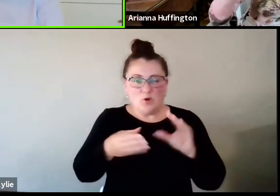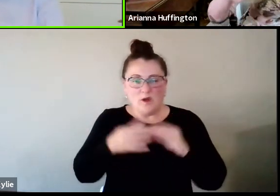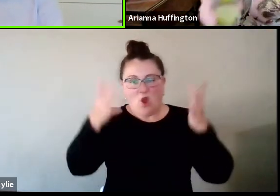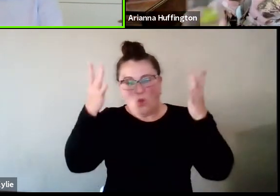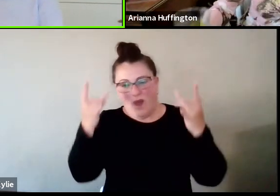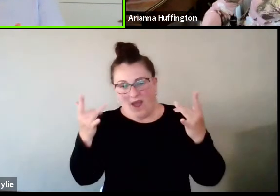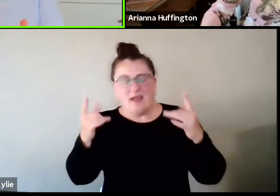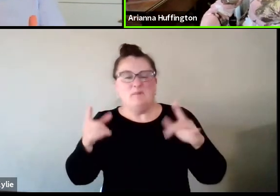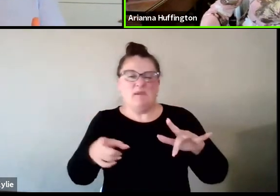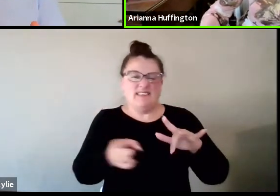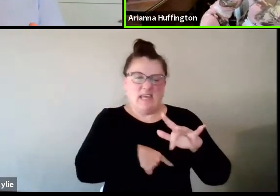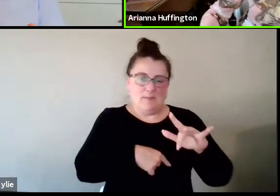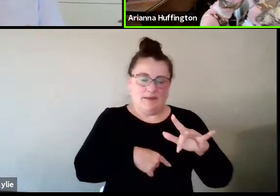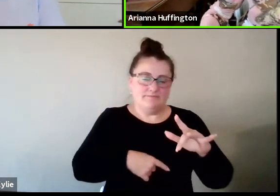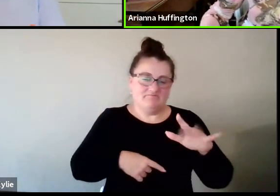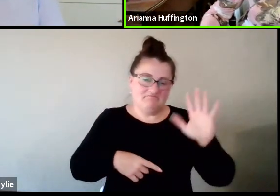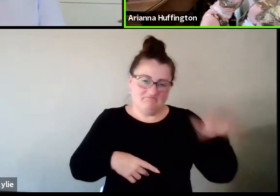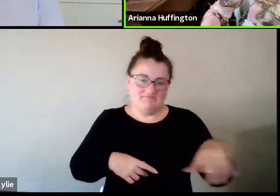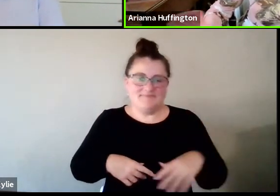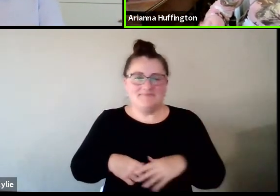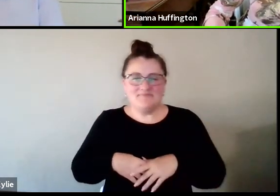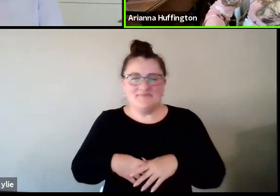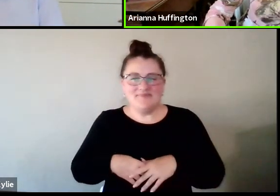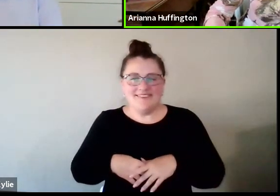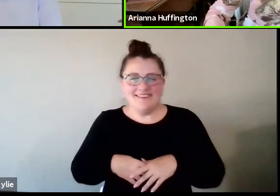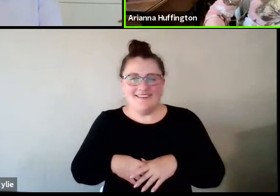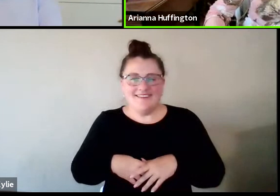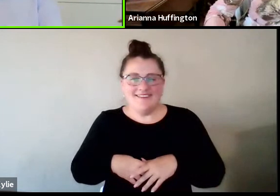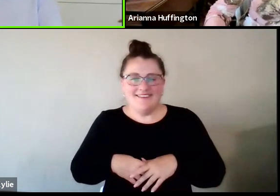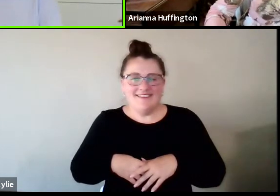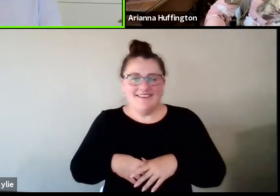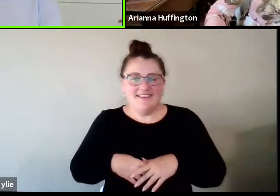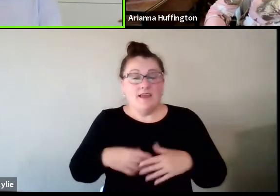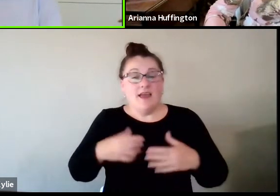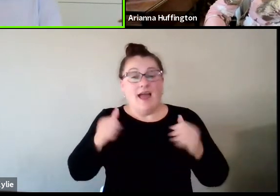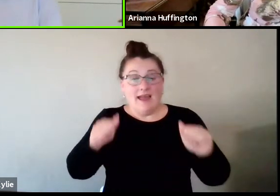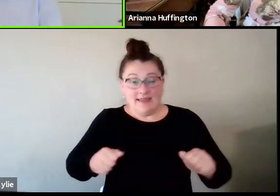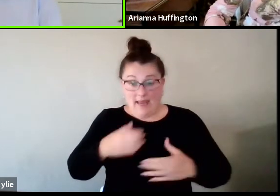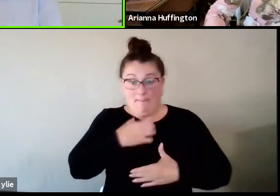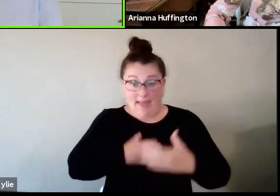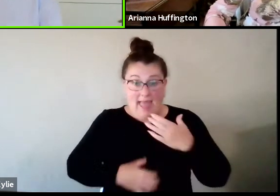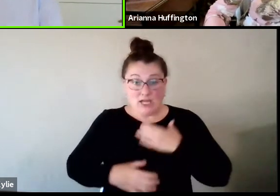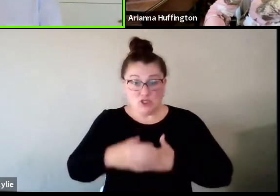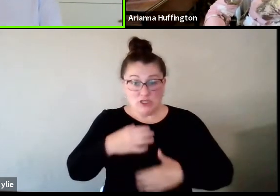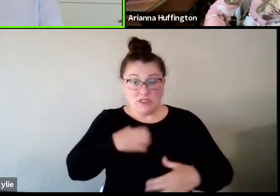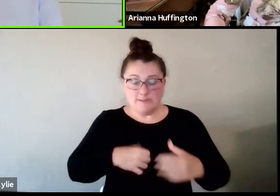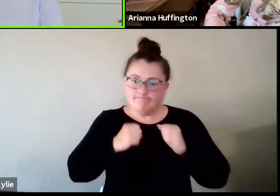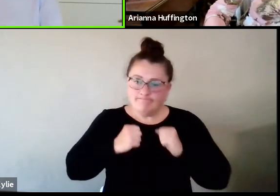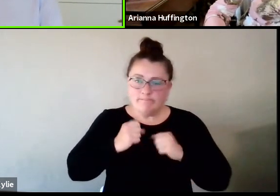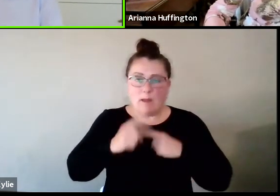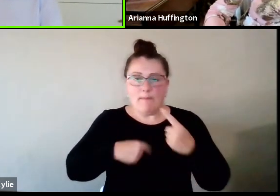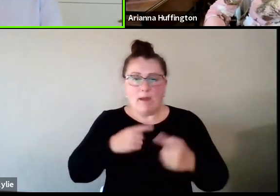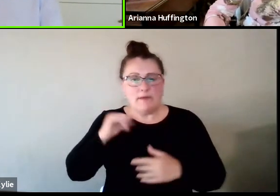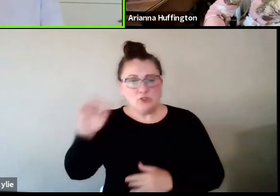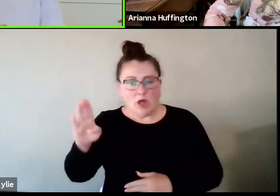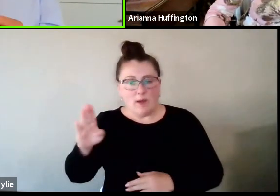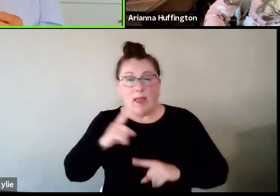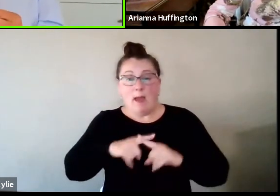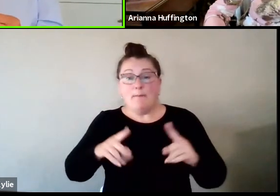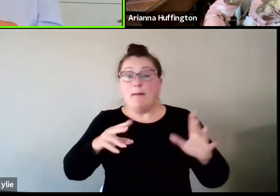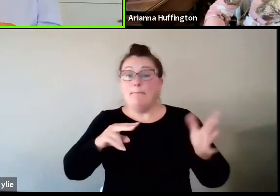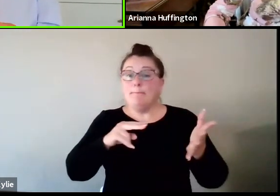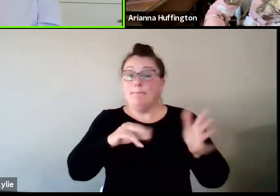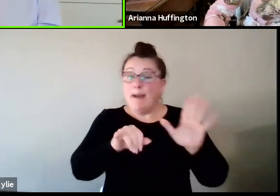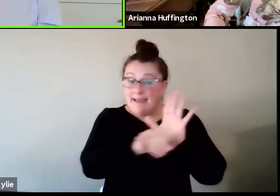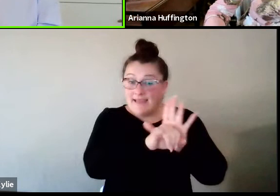I'll skip it. But there was I can be passionate about my job, about my purpose, but my